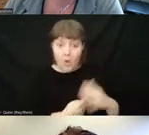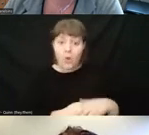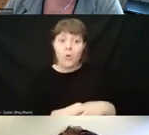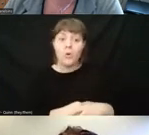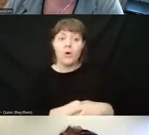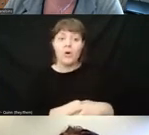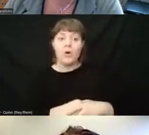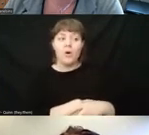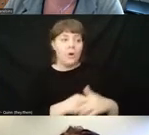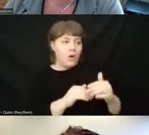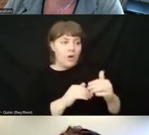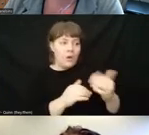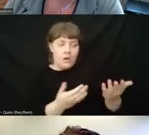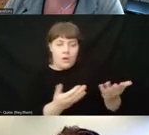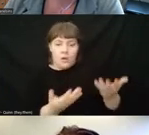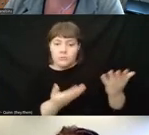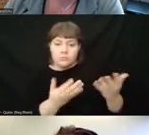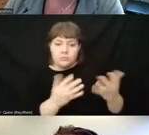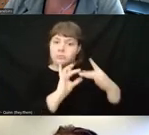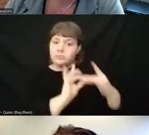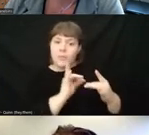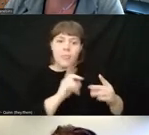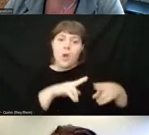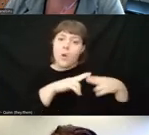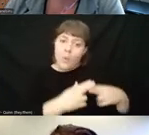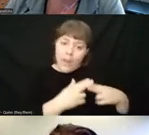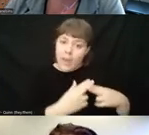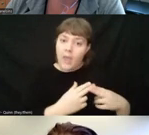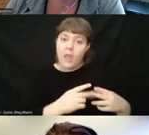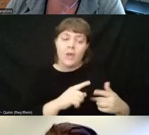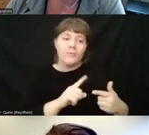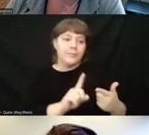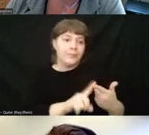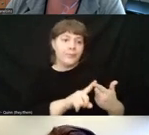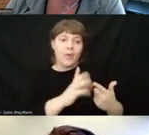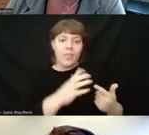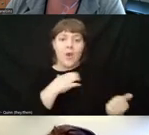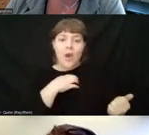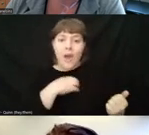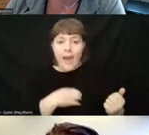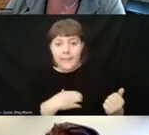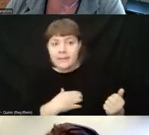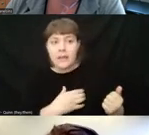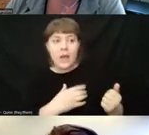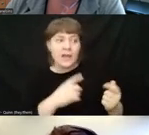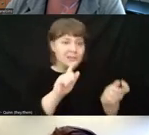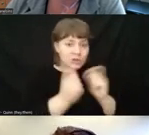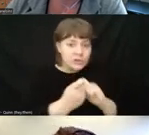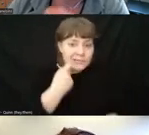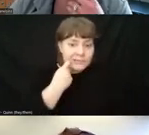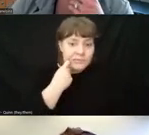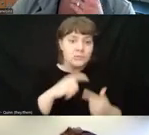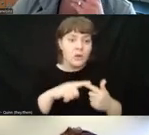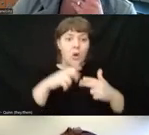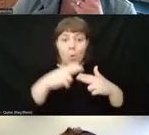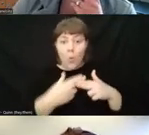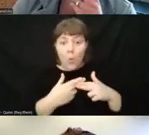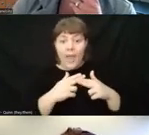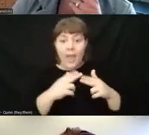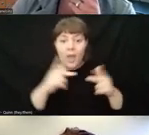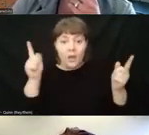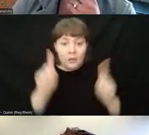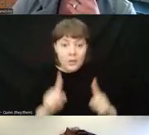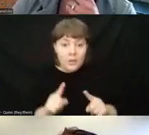how they're doing on their weight? Has their appetite changed? Has their weight changed?